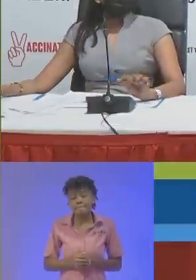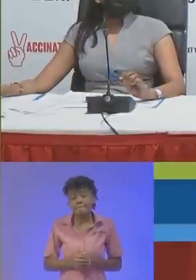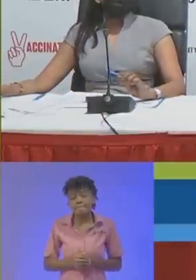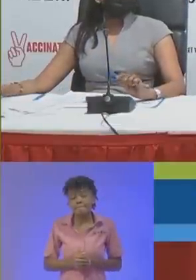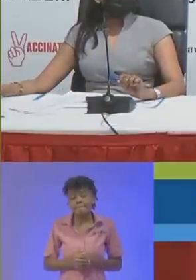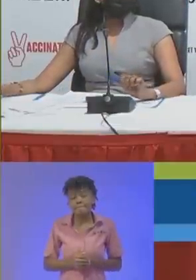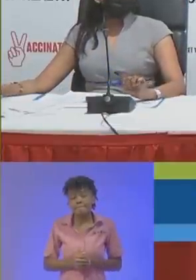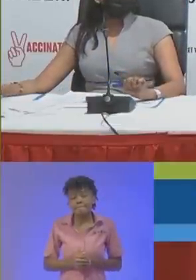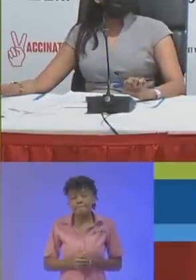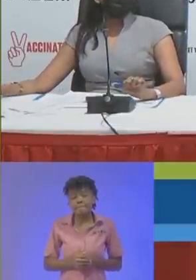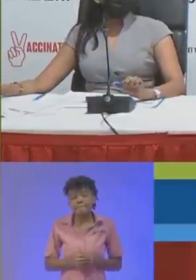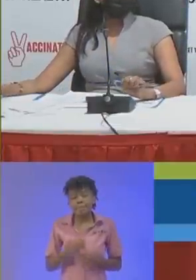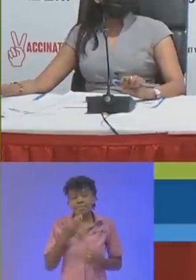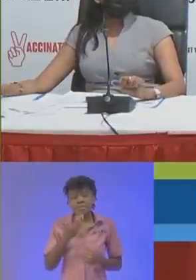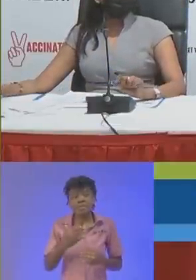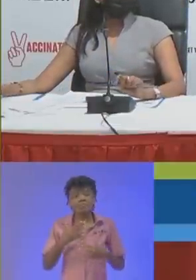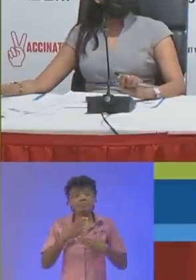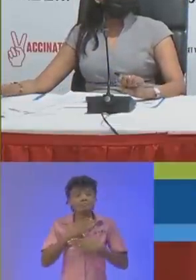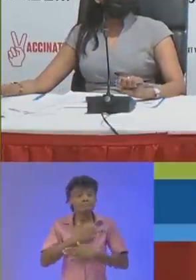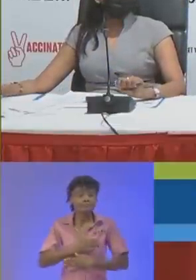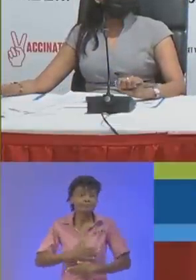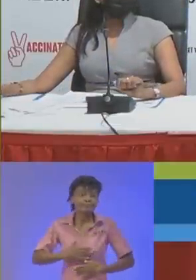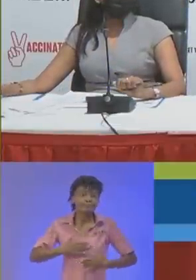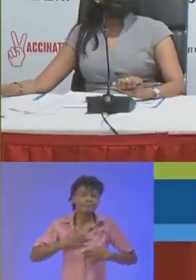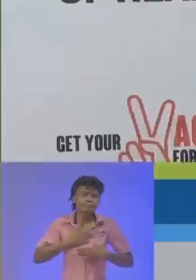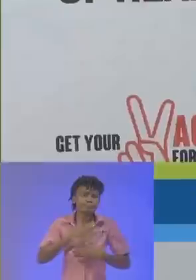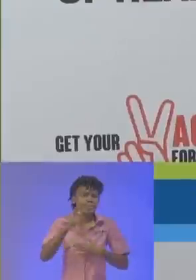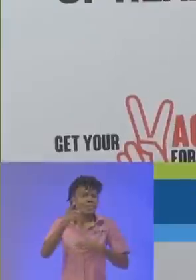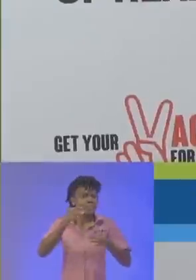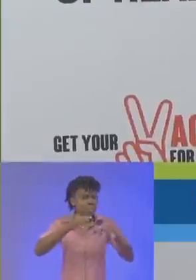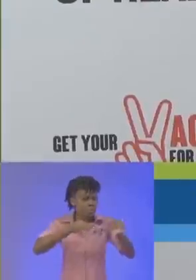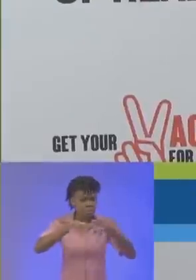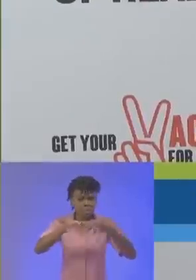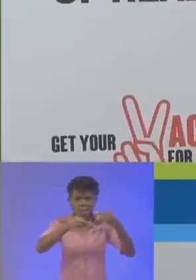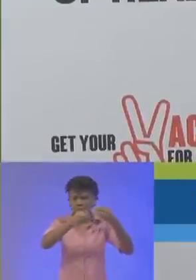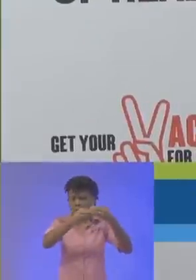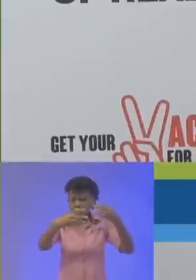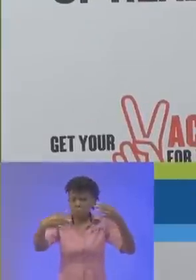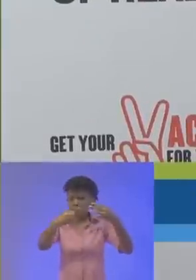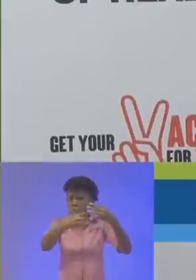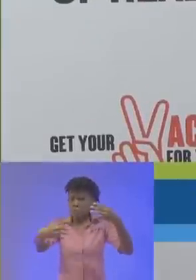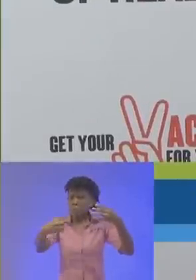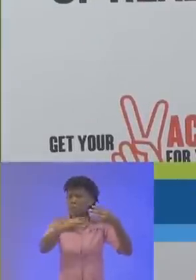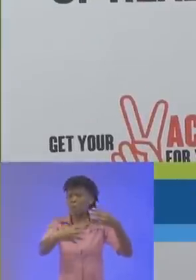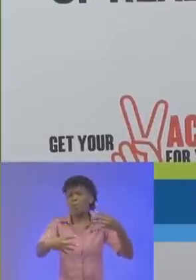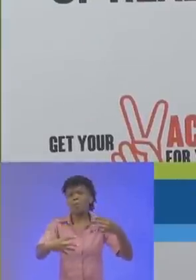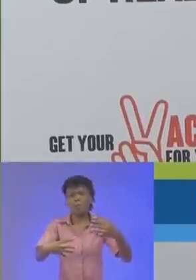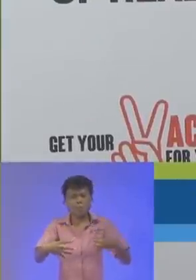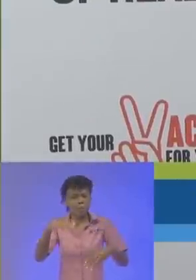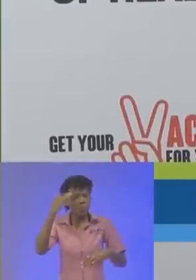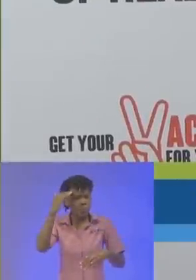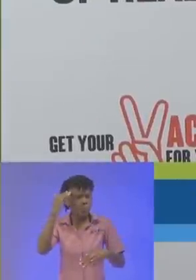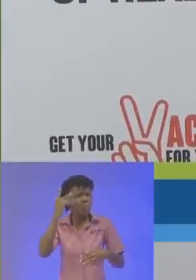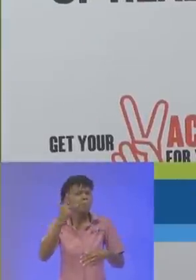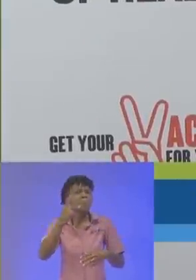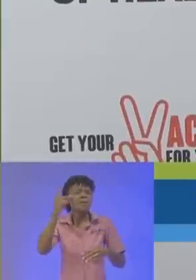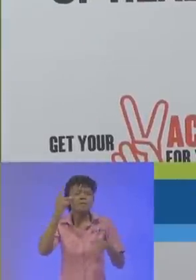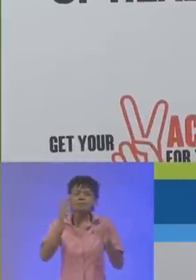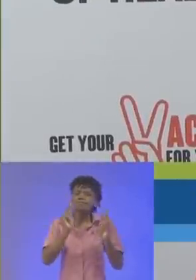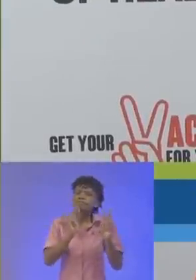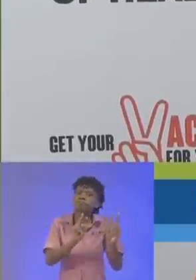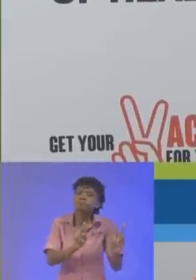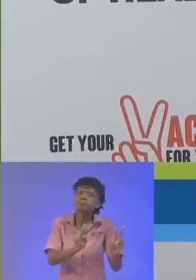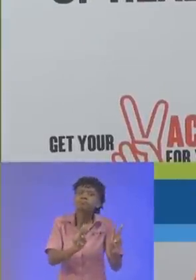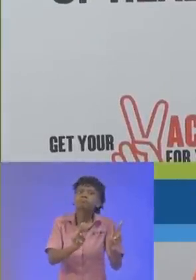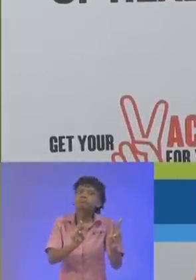that quite comprehensive presentation. And I know there are parents watching the conference, and I hope that those who have